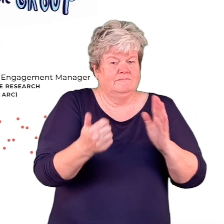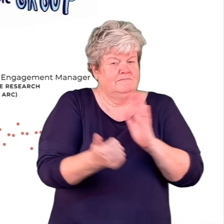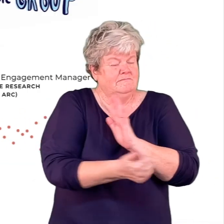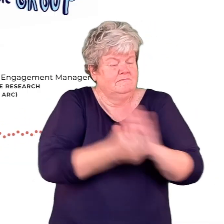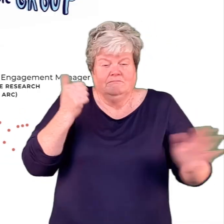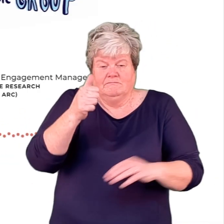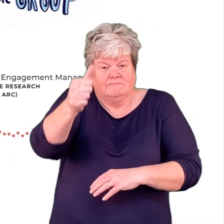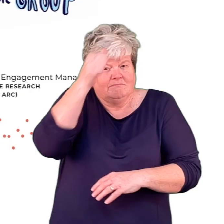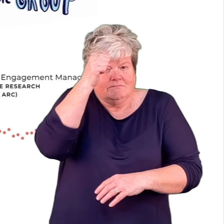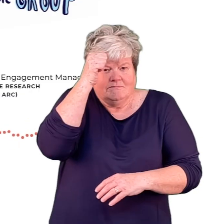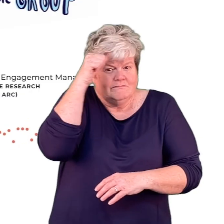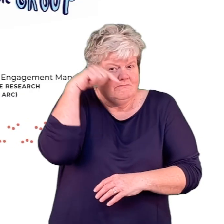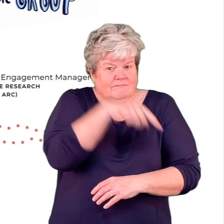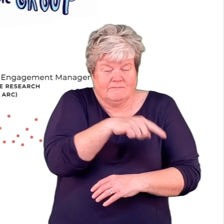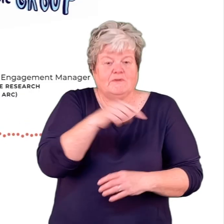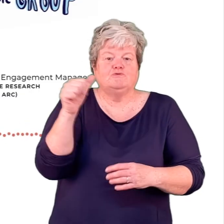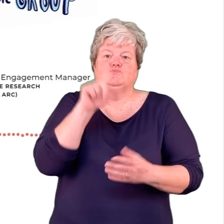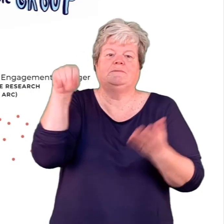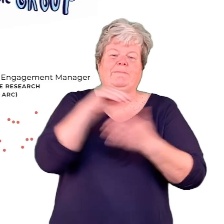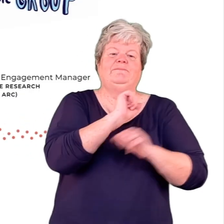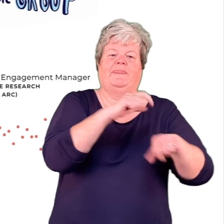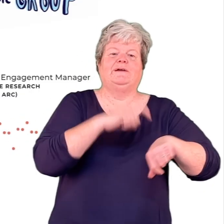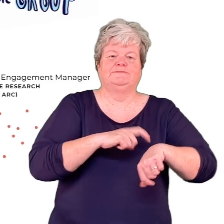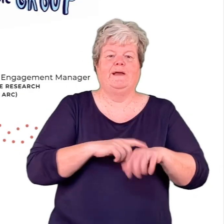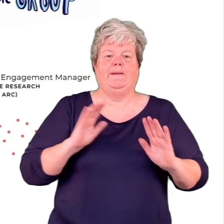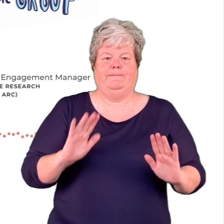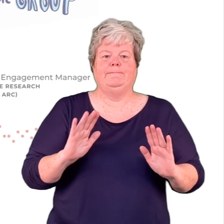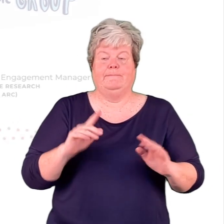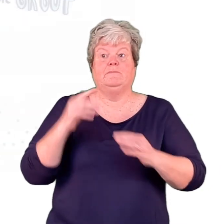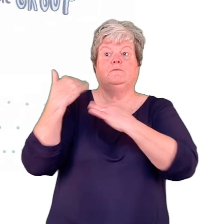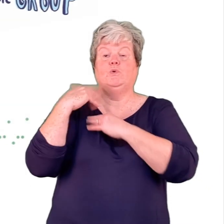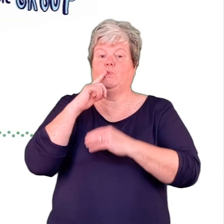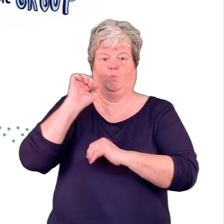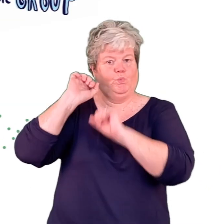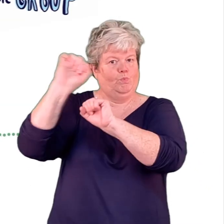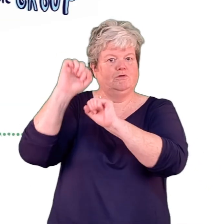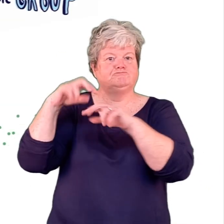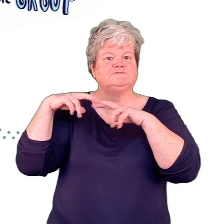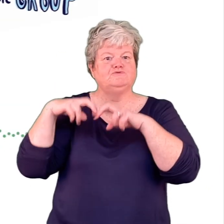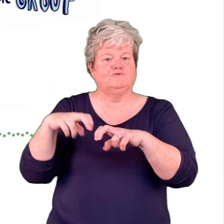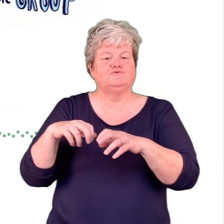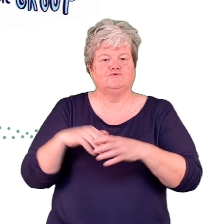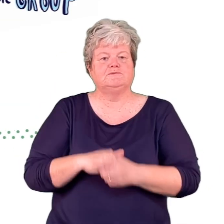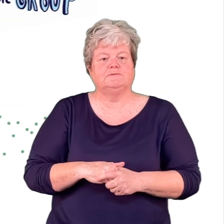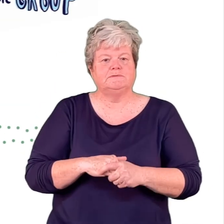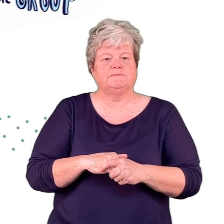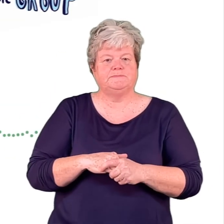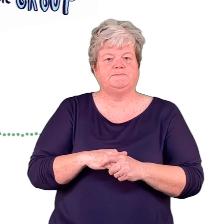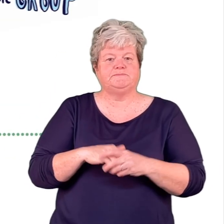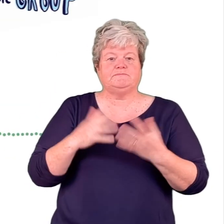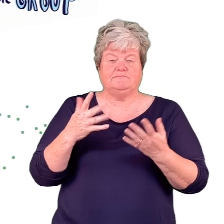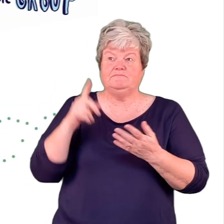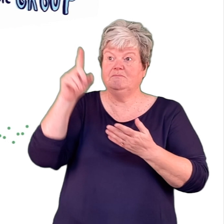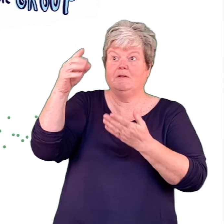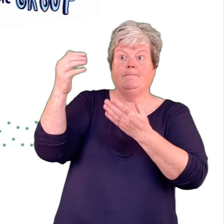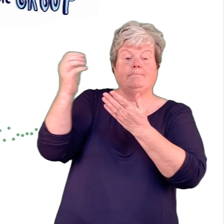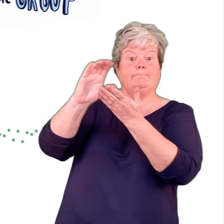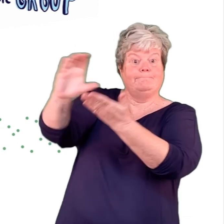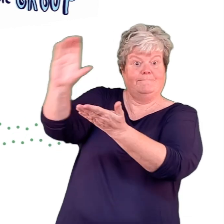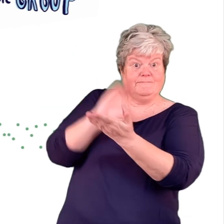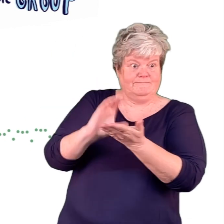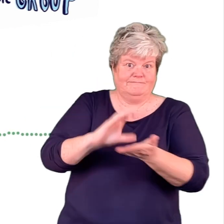are remunerated for their involvement in research. The onus is on the researchers. We always take research projects that have